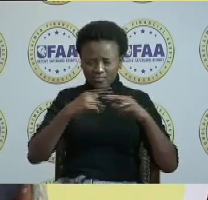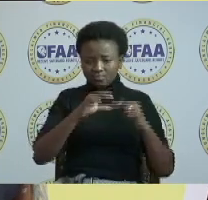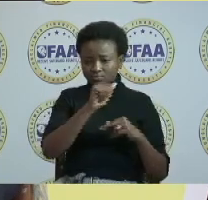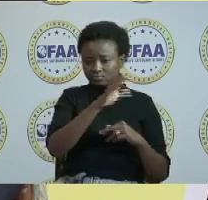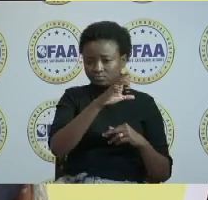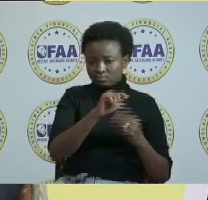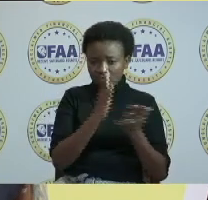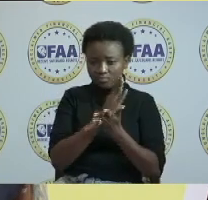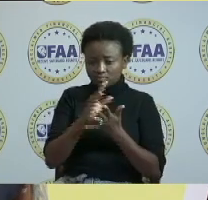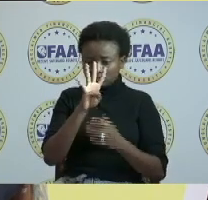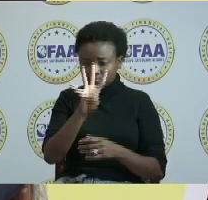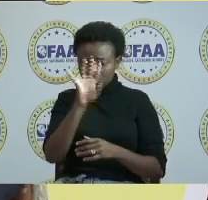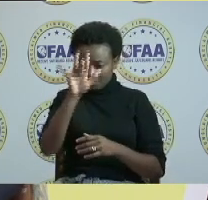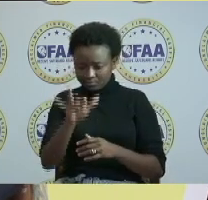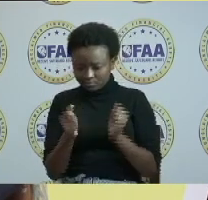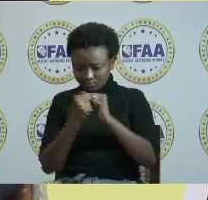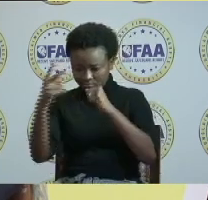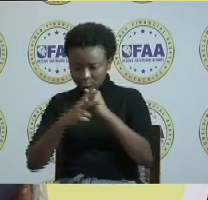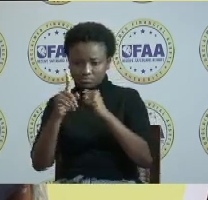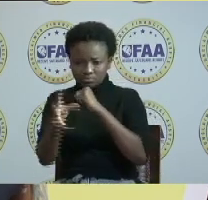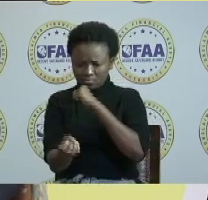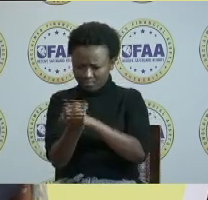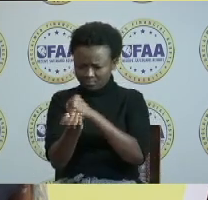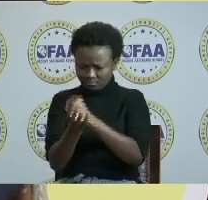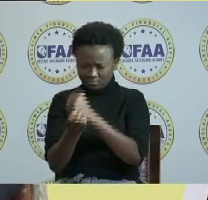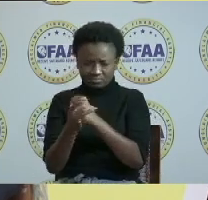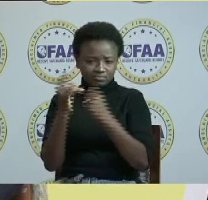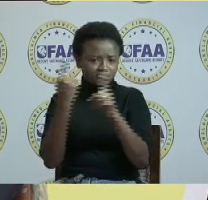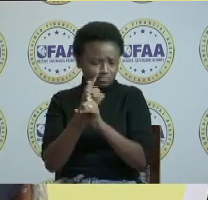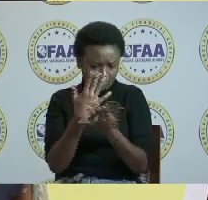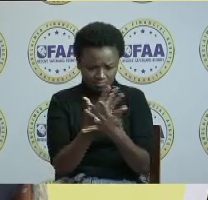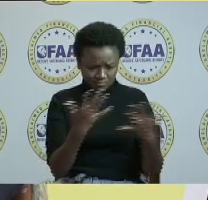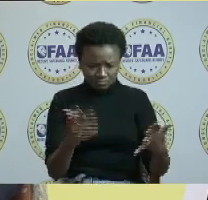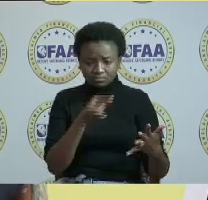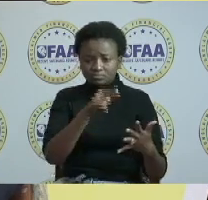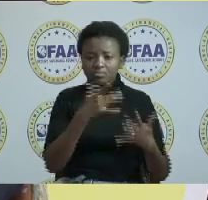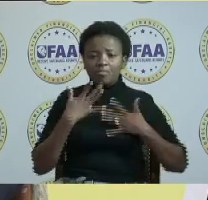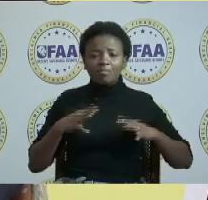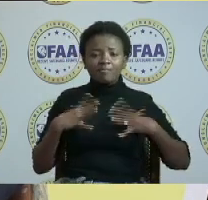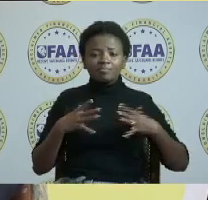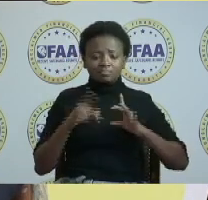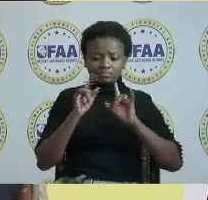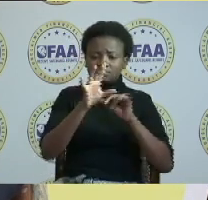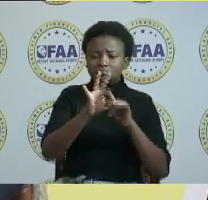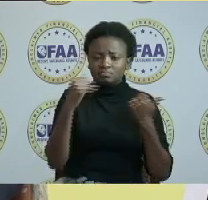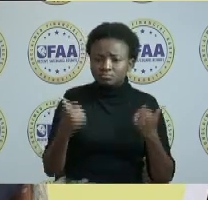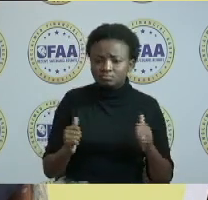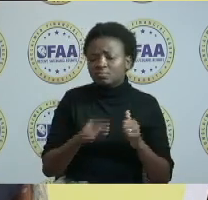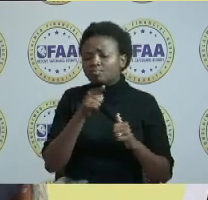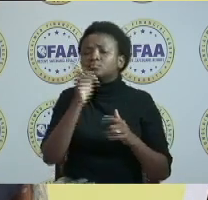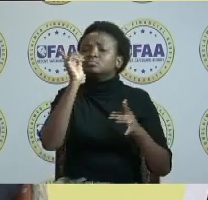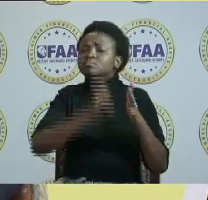4 to 17, it defines what are these unclaimed financial assets and what condition they need